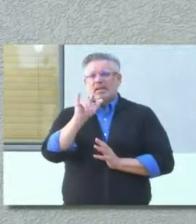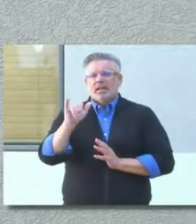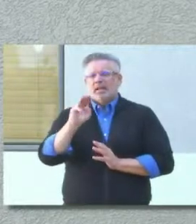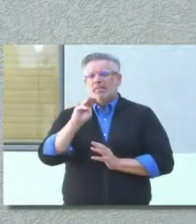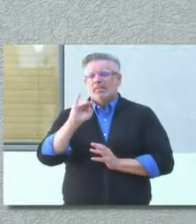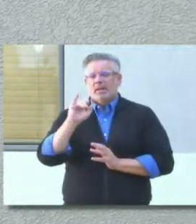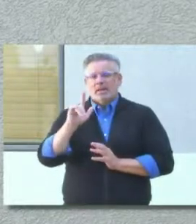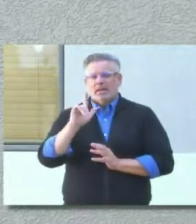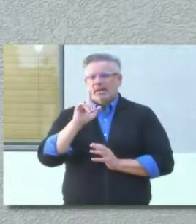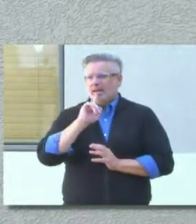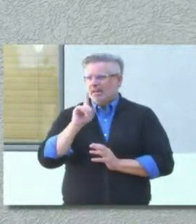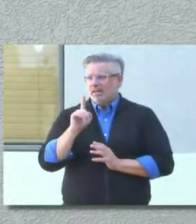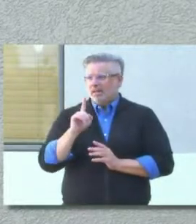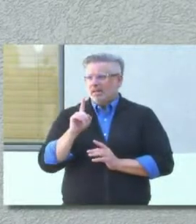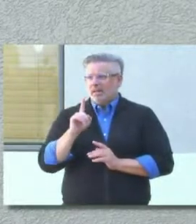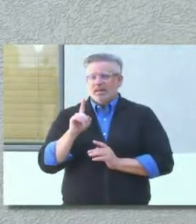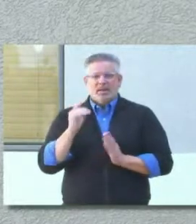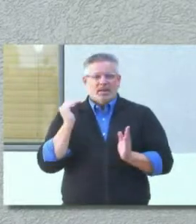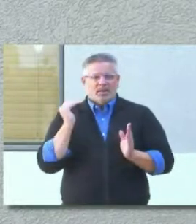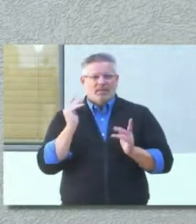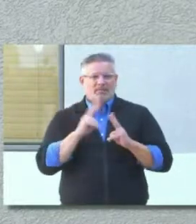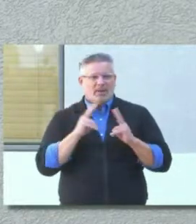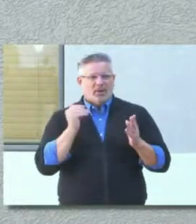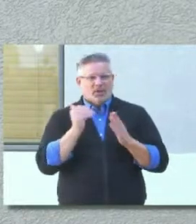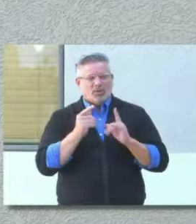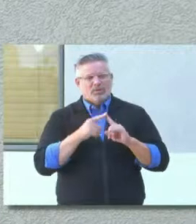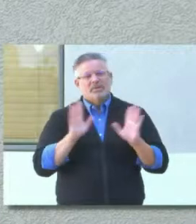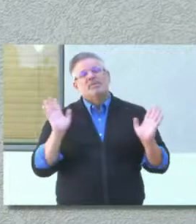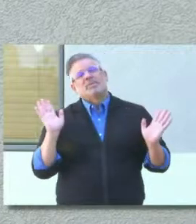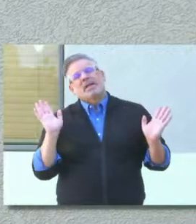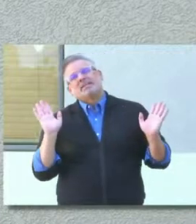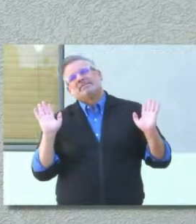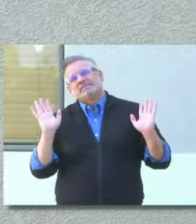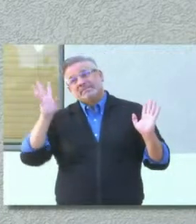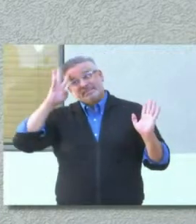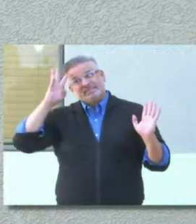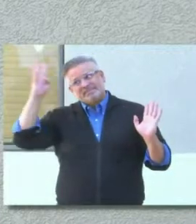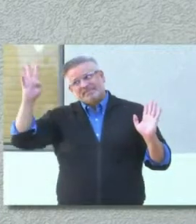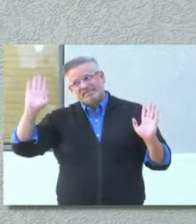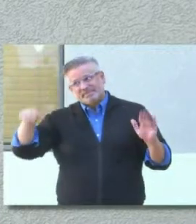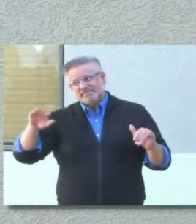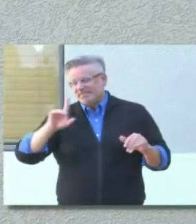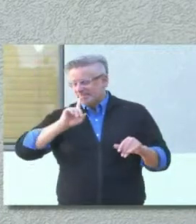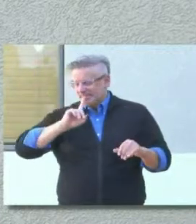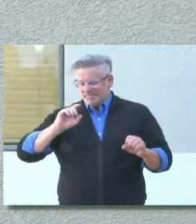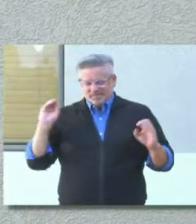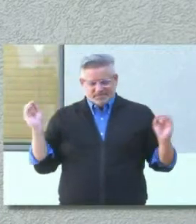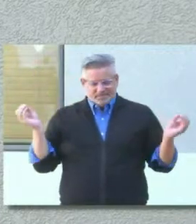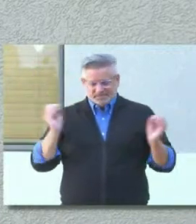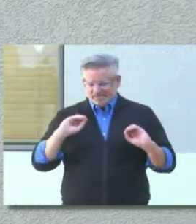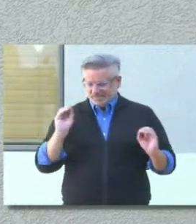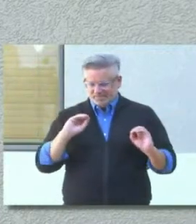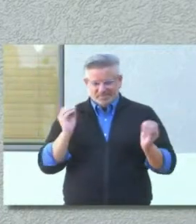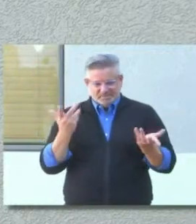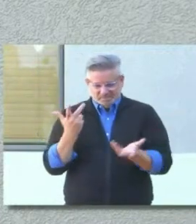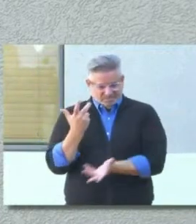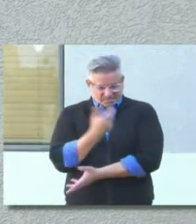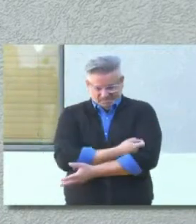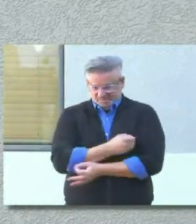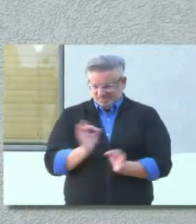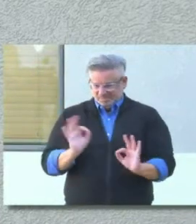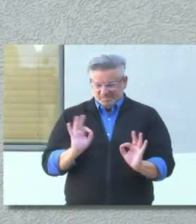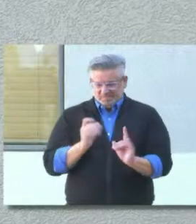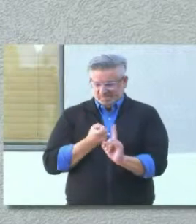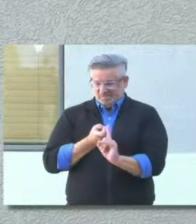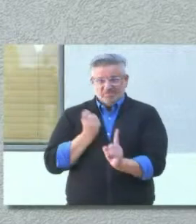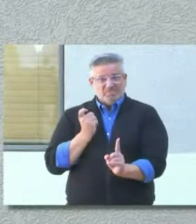Mail, and they have a source close to me. A source very close to you. Yeah, well, that's made up. I had absolutely no impact whatsoever